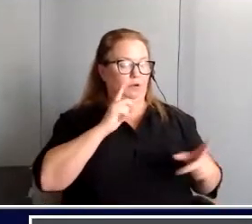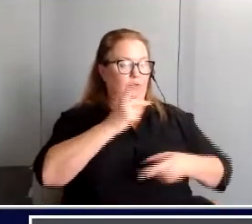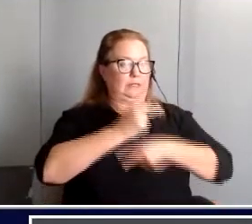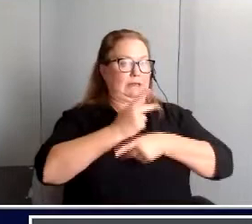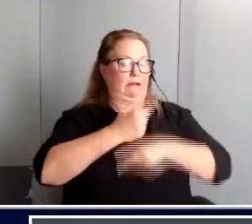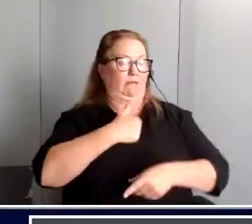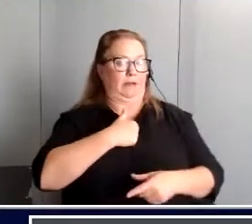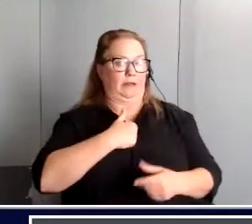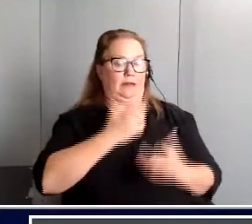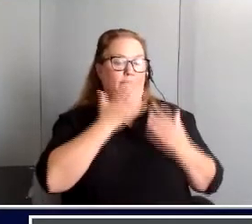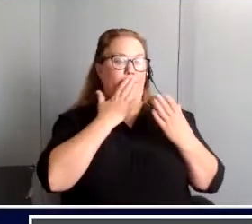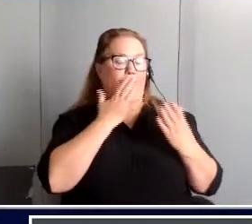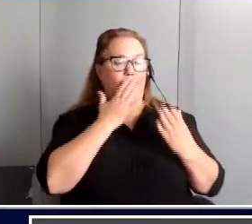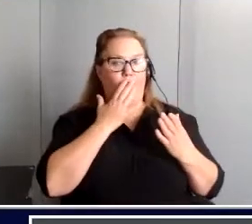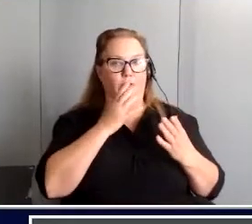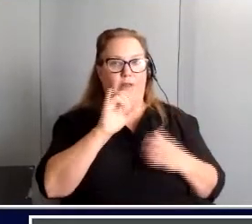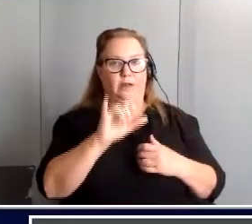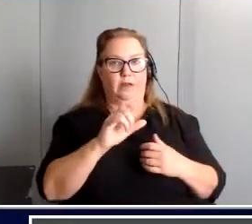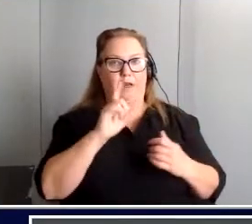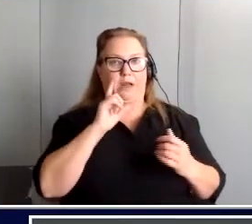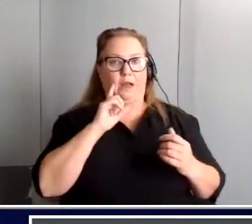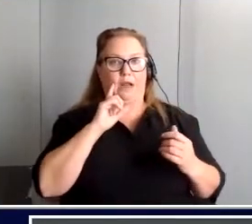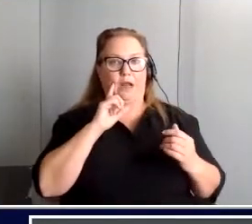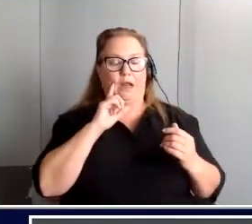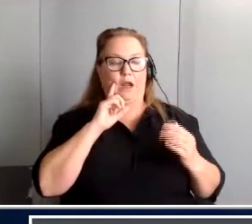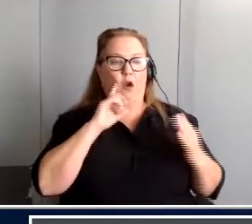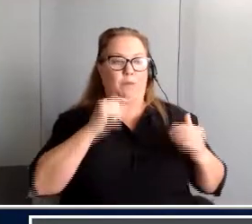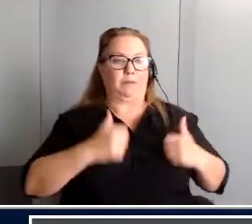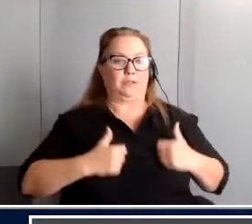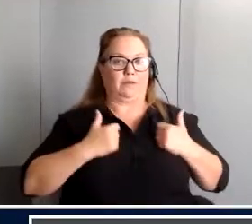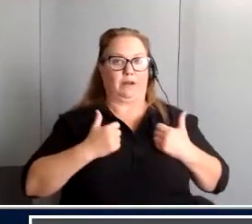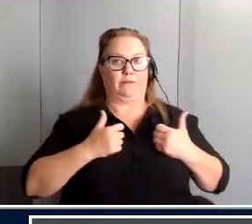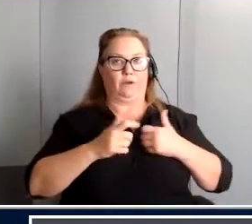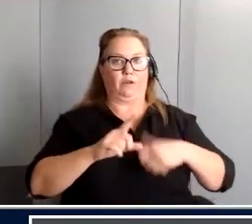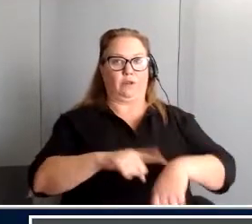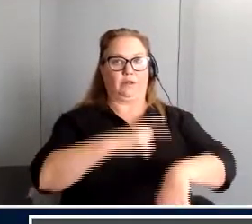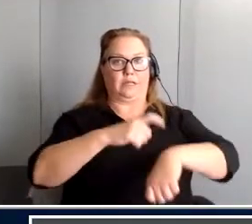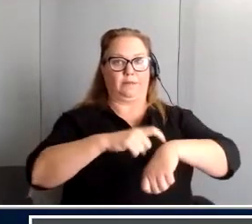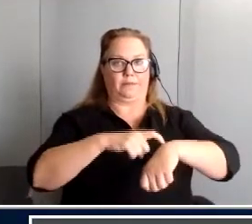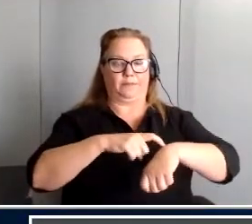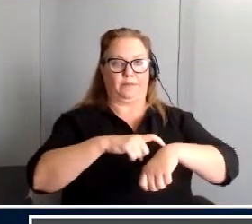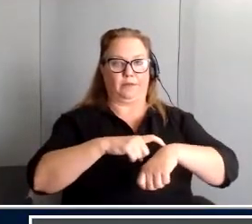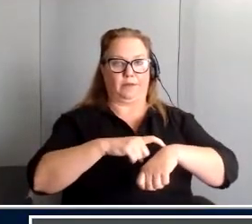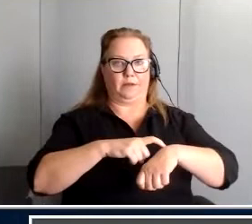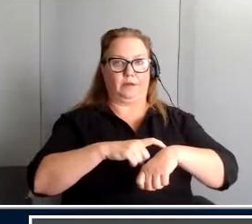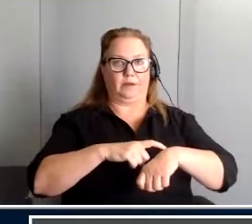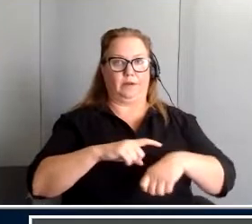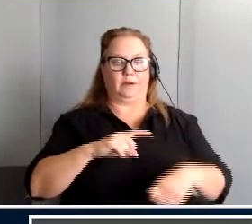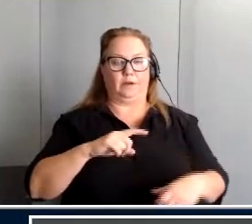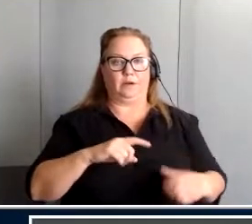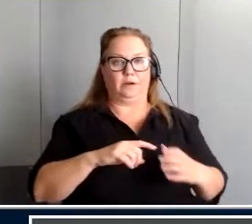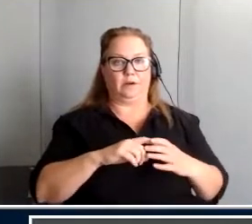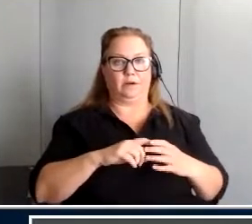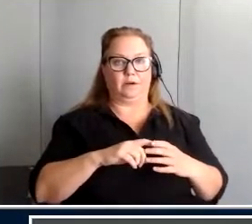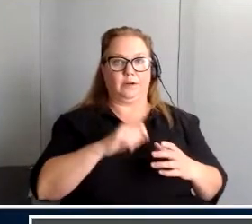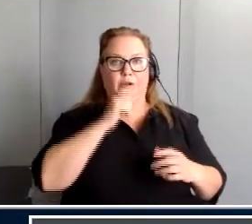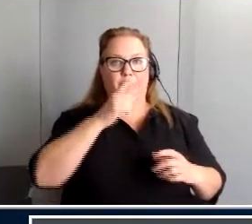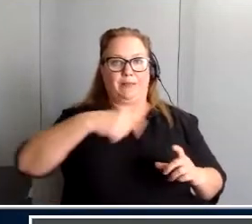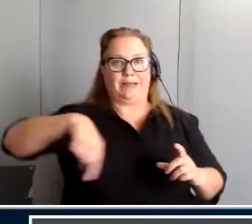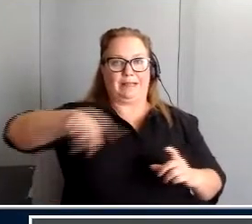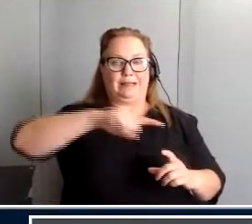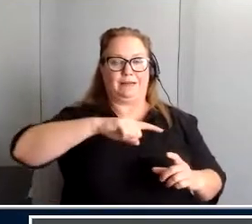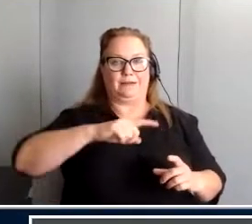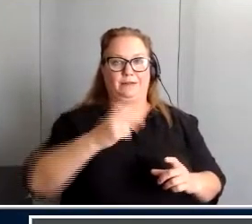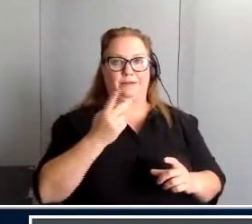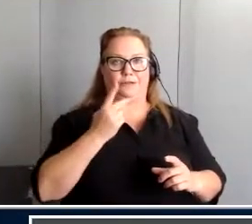deeply thankful for it. And I hope I'm a survivor for a very long time. That's what I was going to say. You're going to be around a long time. We missed That's you. my plan. You haven't That's been my down plan. here. I know. You and I haven't been